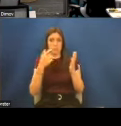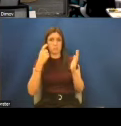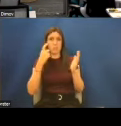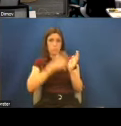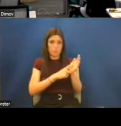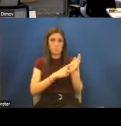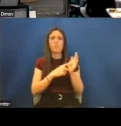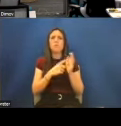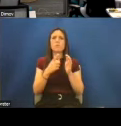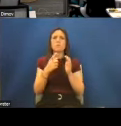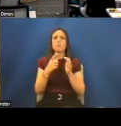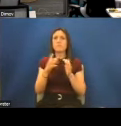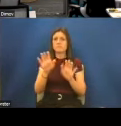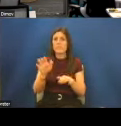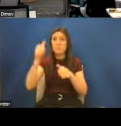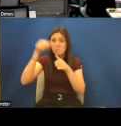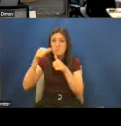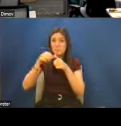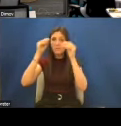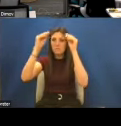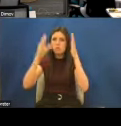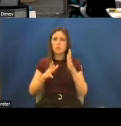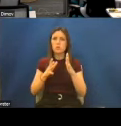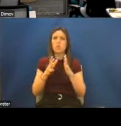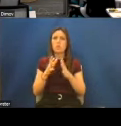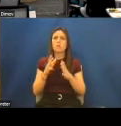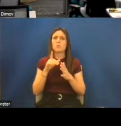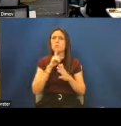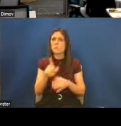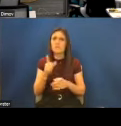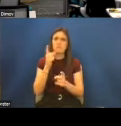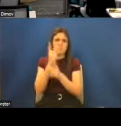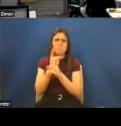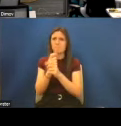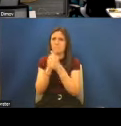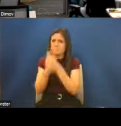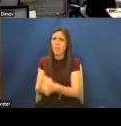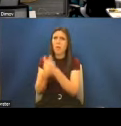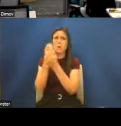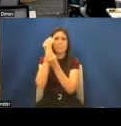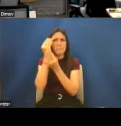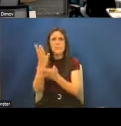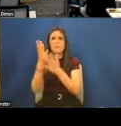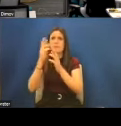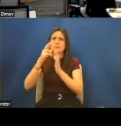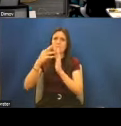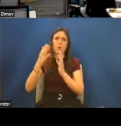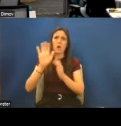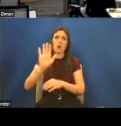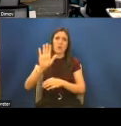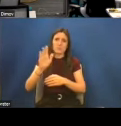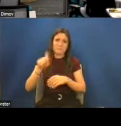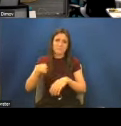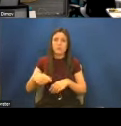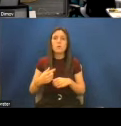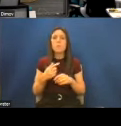thing is again, I told you this teacher was she was really doing what she was told to do, and she did as much as she